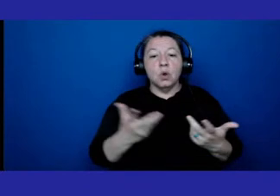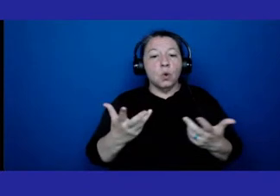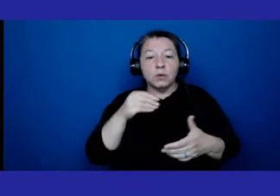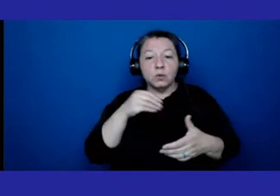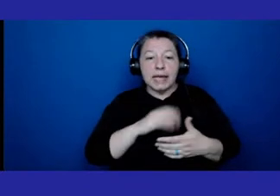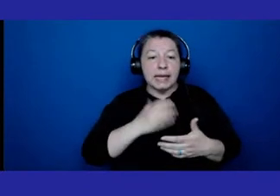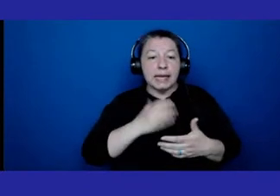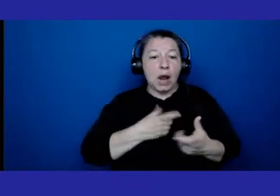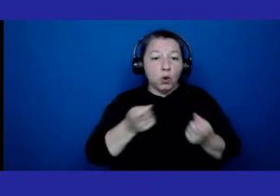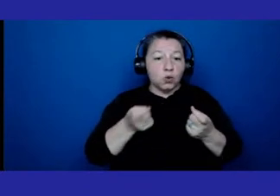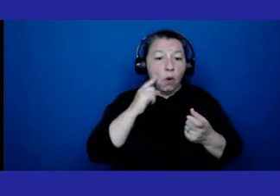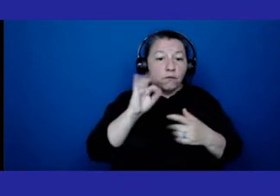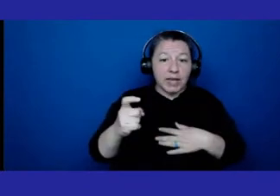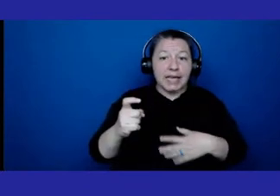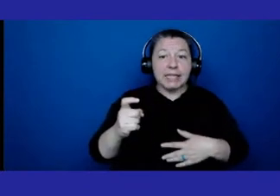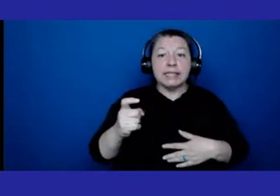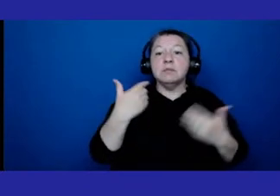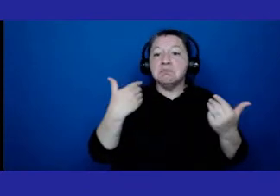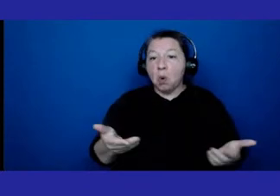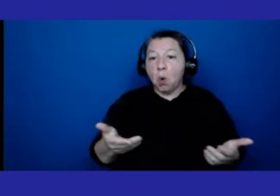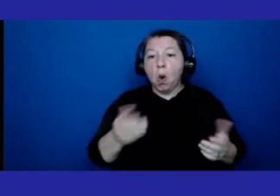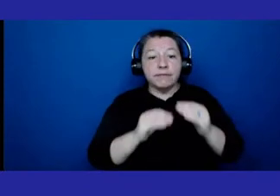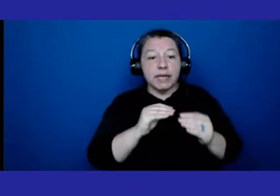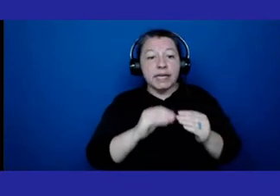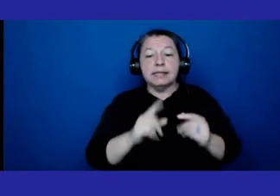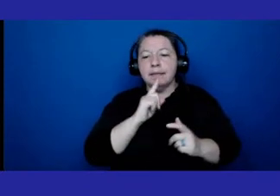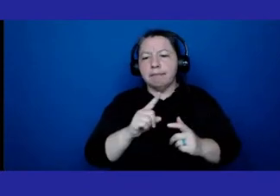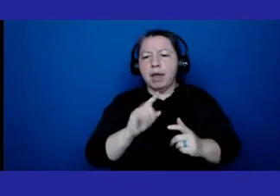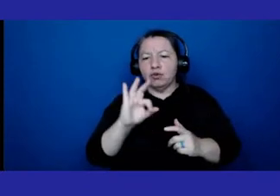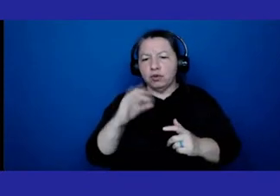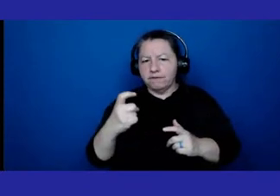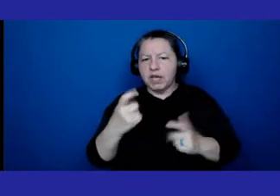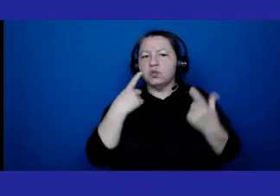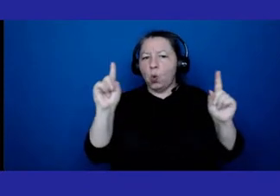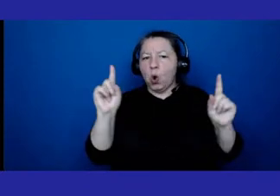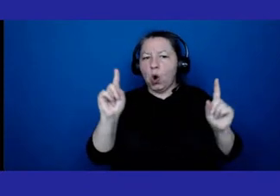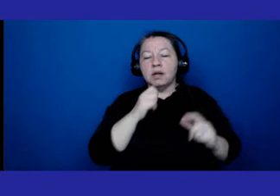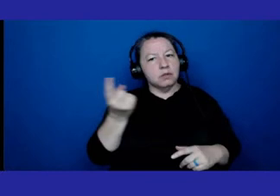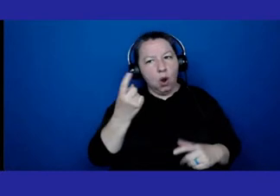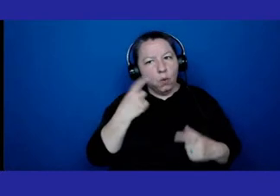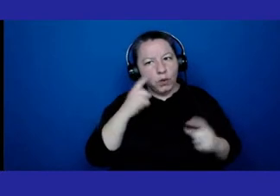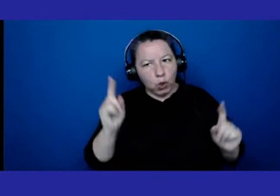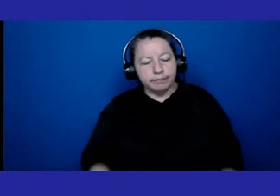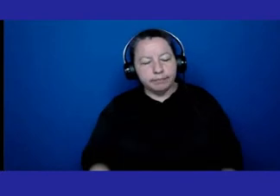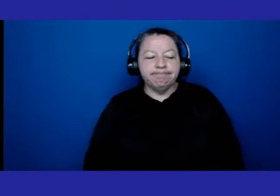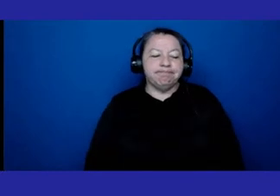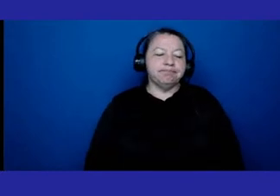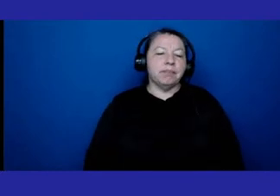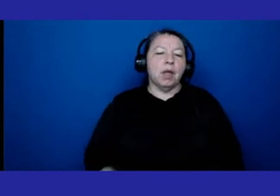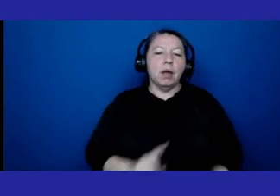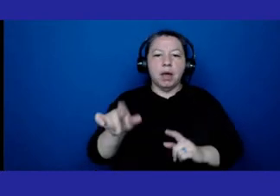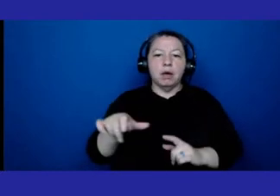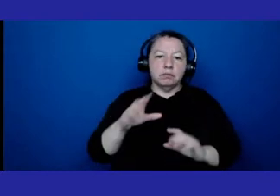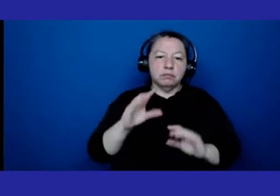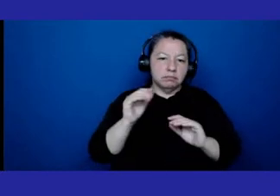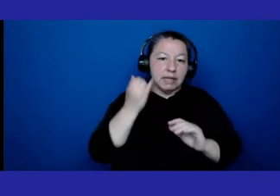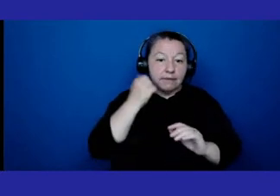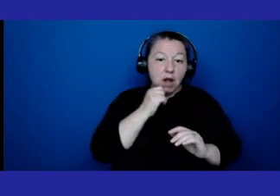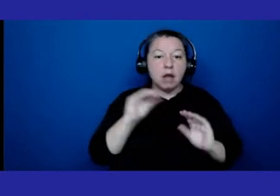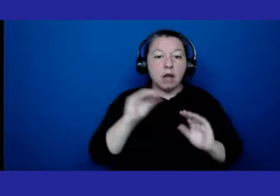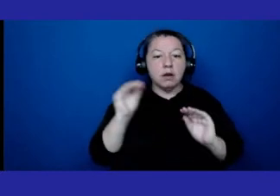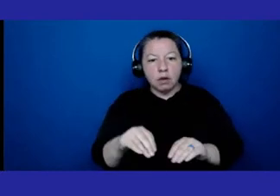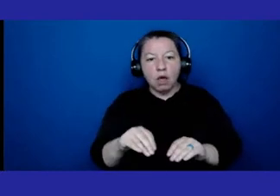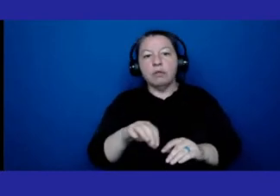to fix it, make sure that the fix worked. It doesn't always work. Put another fix in and keep